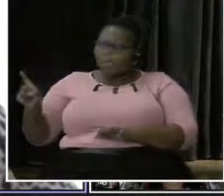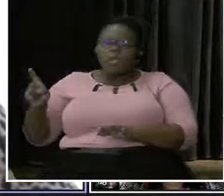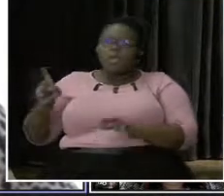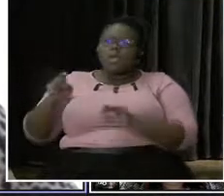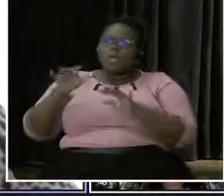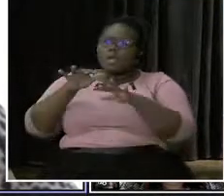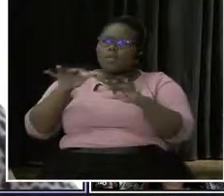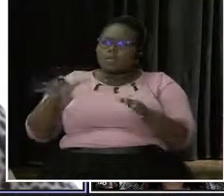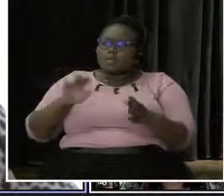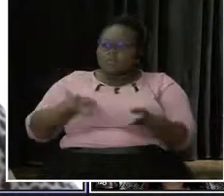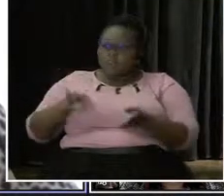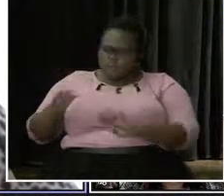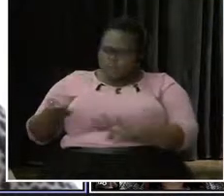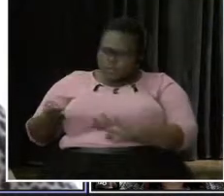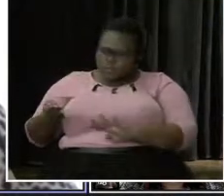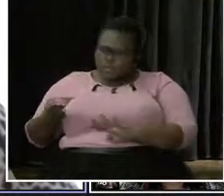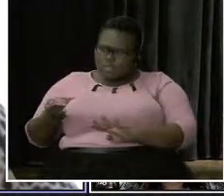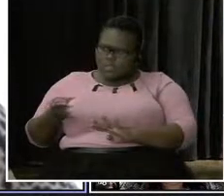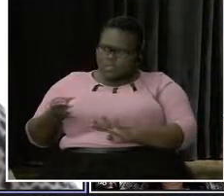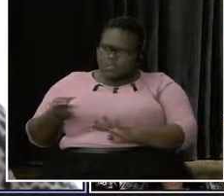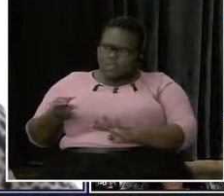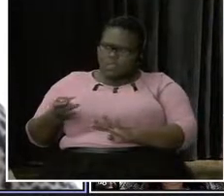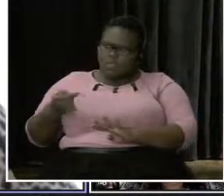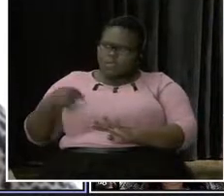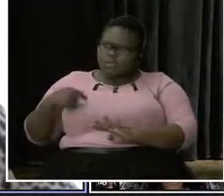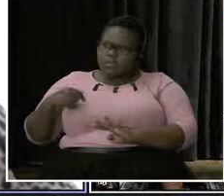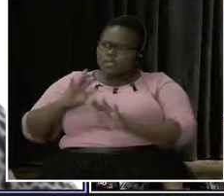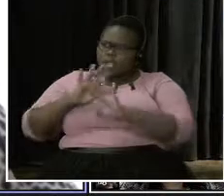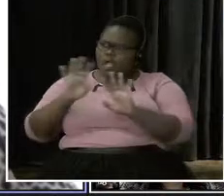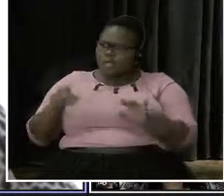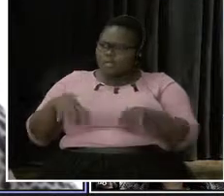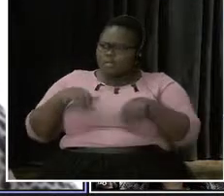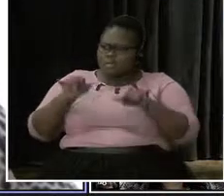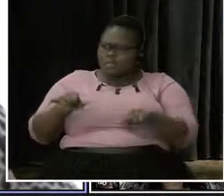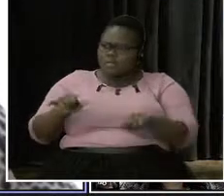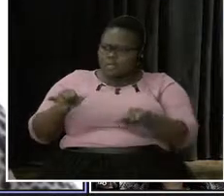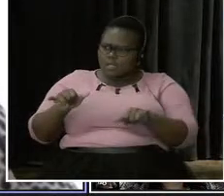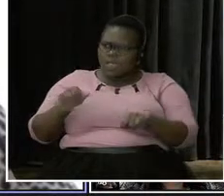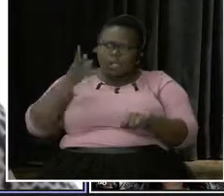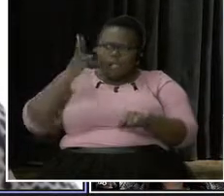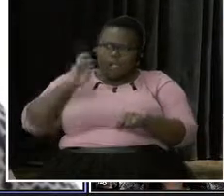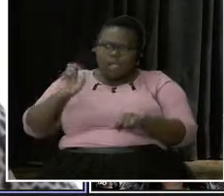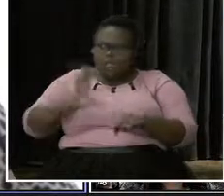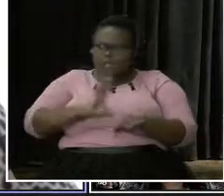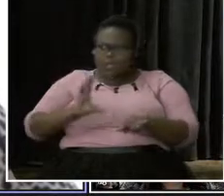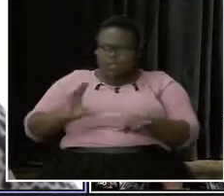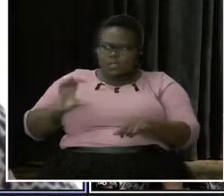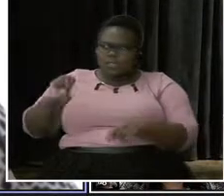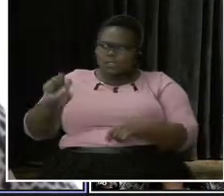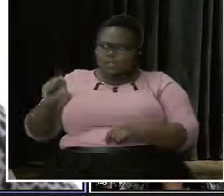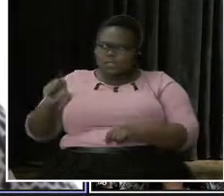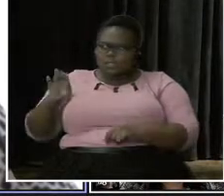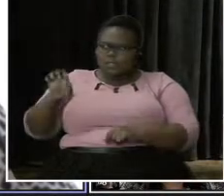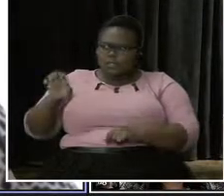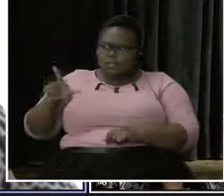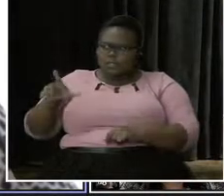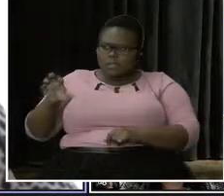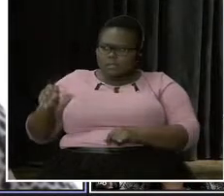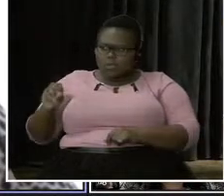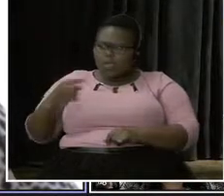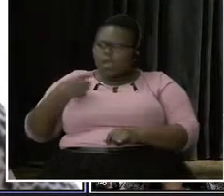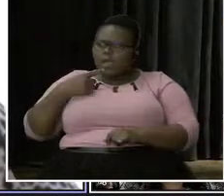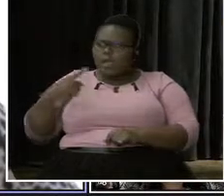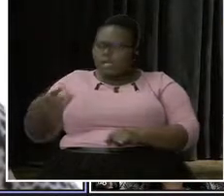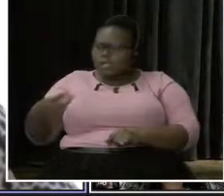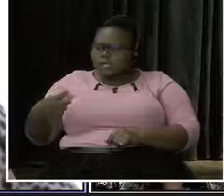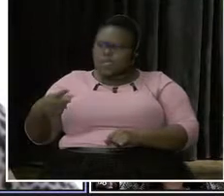racially classifying them according to that. And I will not sit here and tolerate Councillor Sabelo accusing one of our councillors of being a